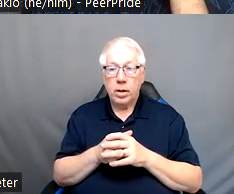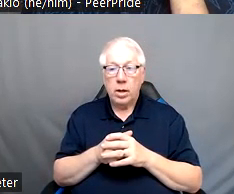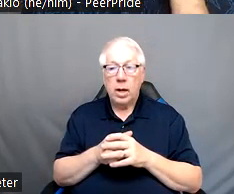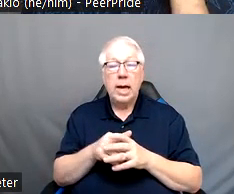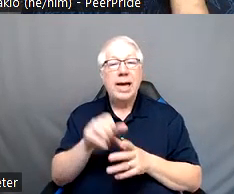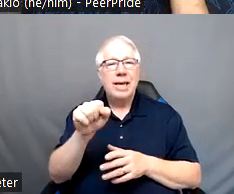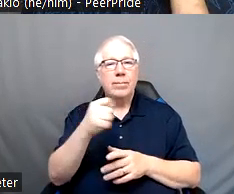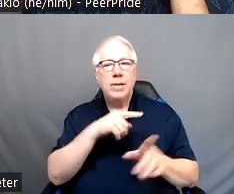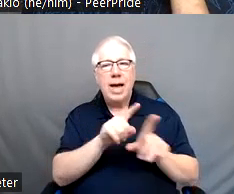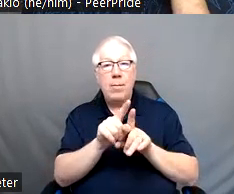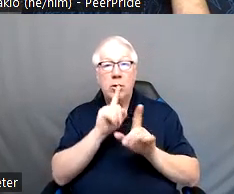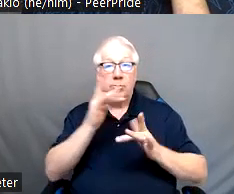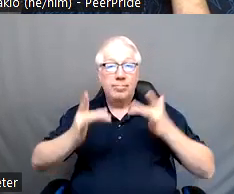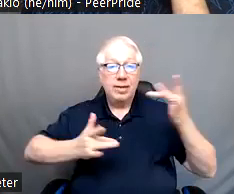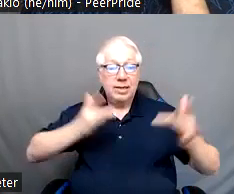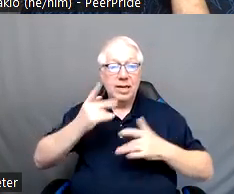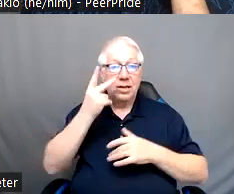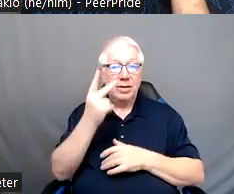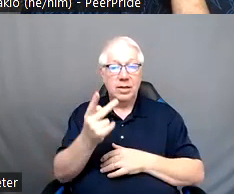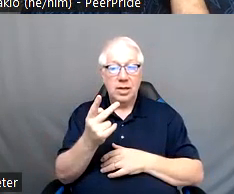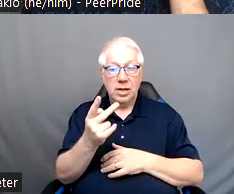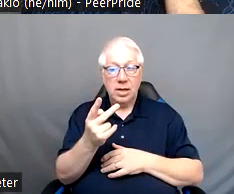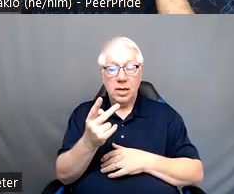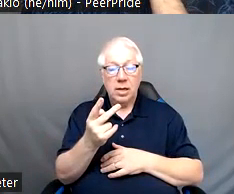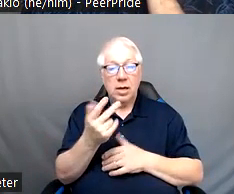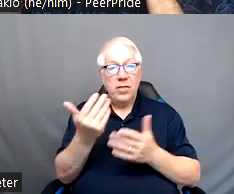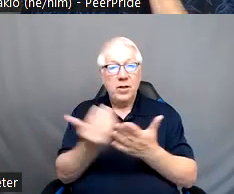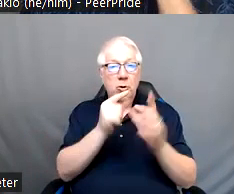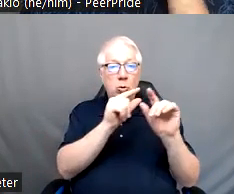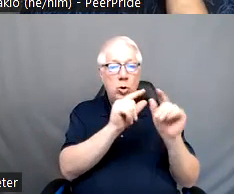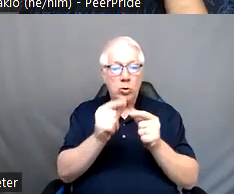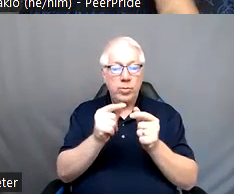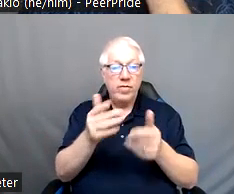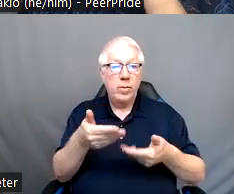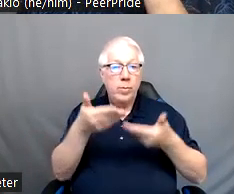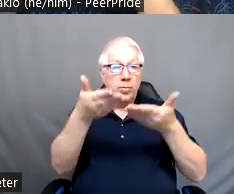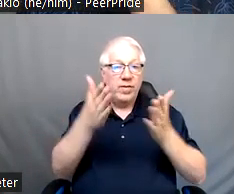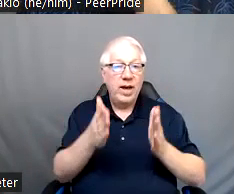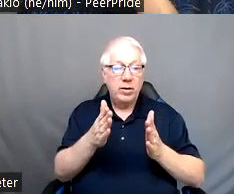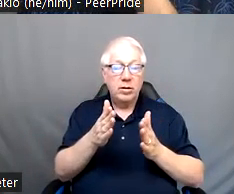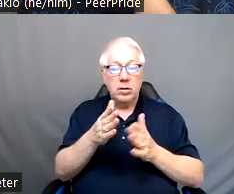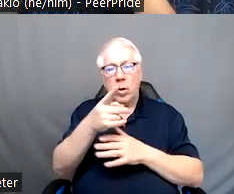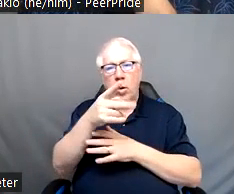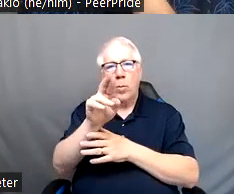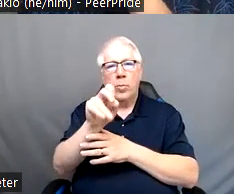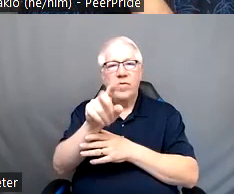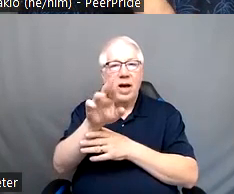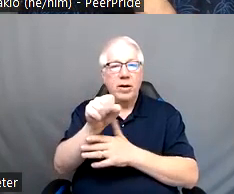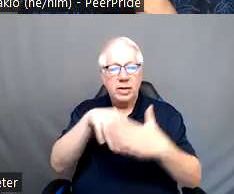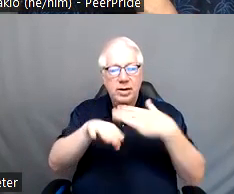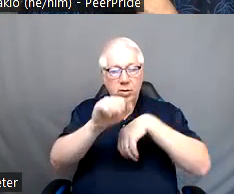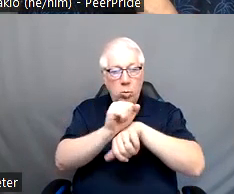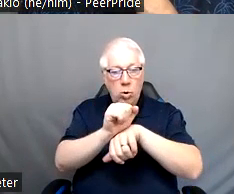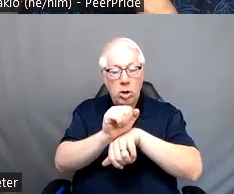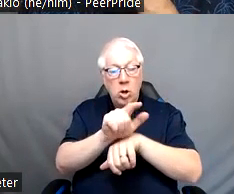Yeah, I'm also really excited to see these new groups of providers entering the workforce that have an interest in